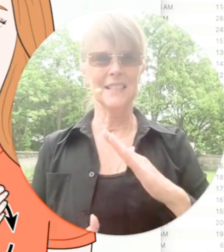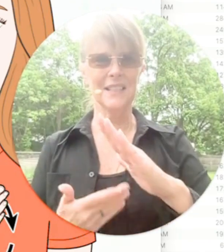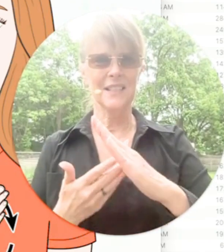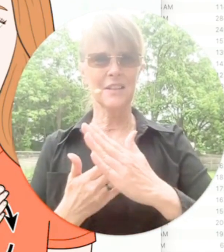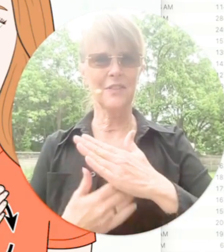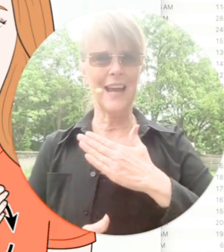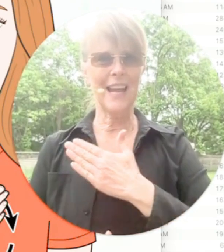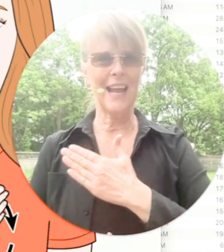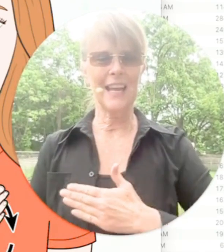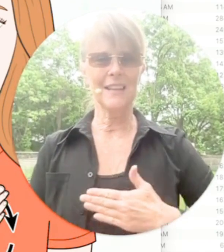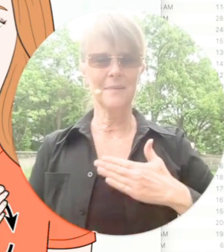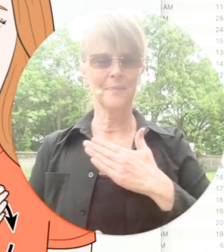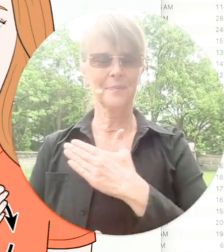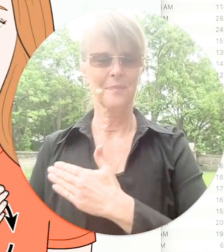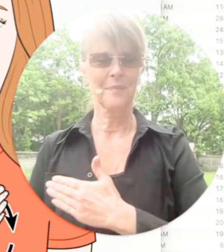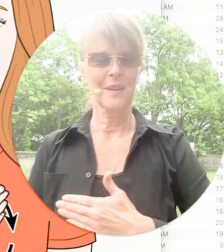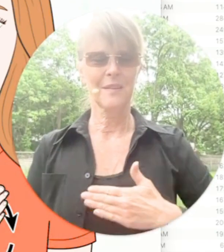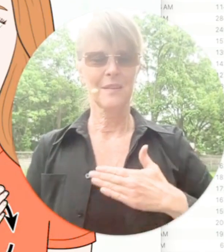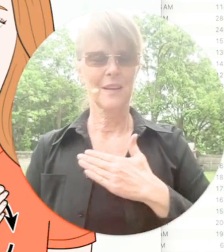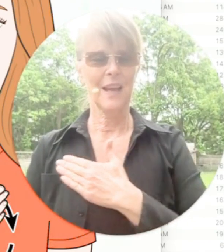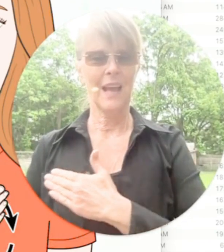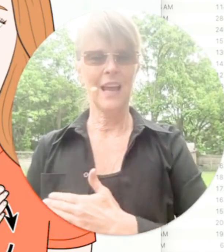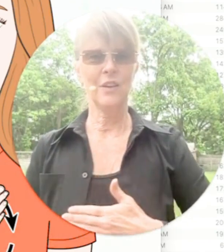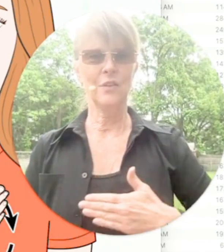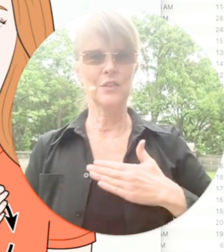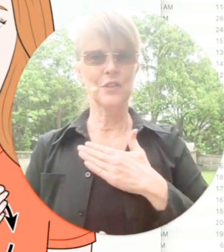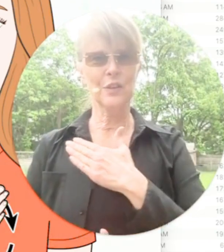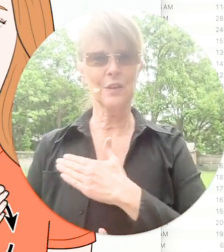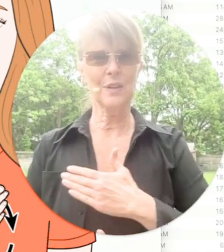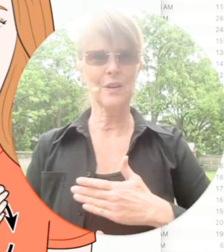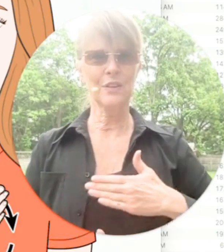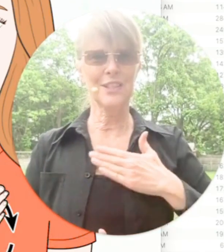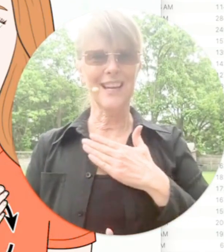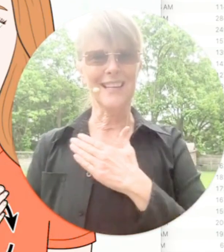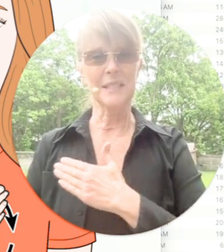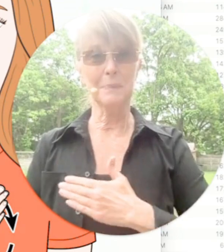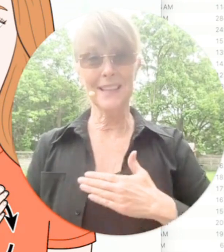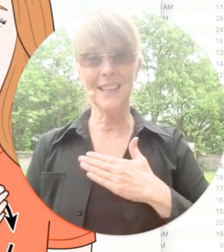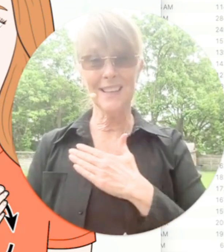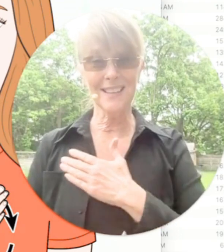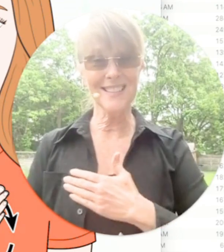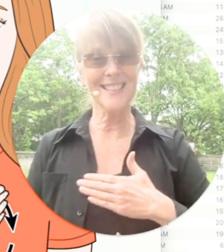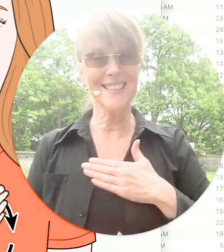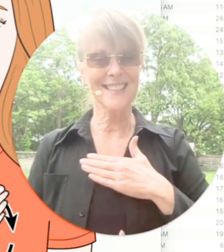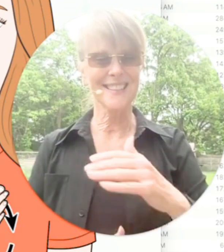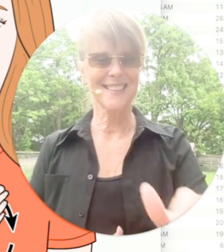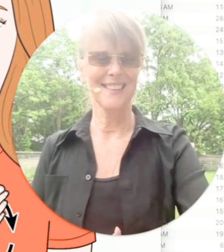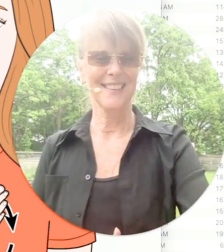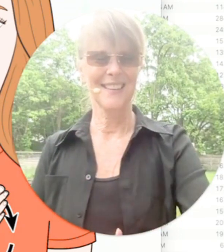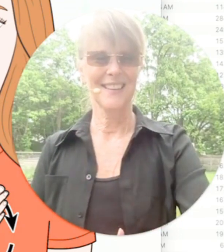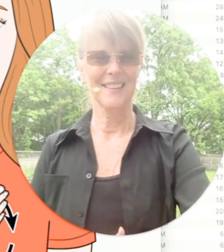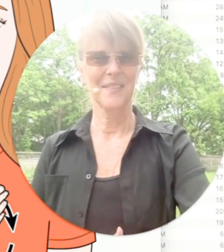Please, this is a flat hand, and you just circle on your chest. Please.